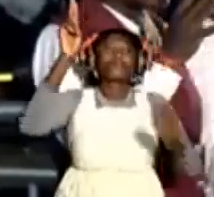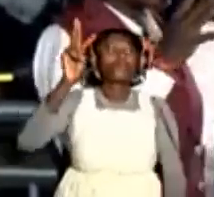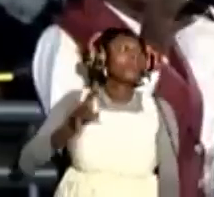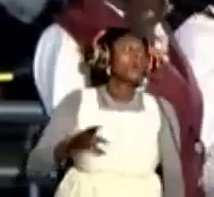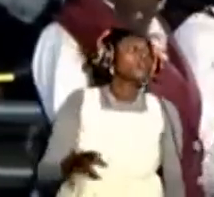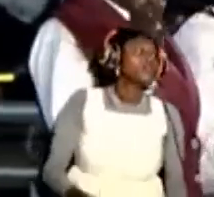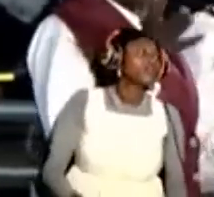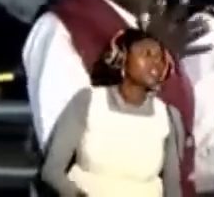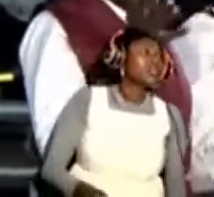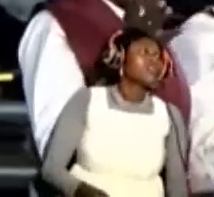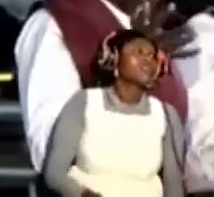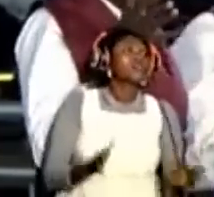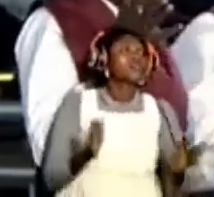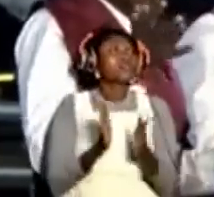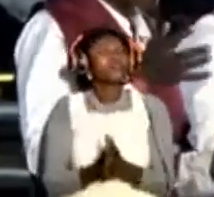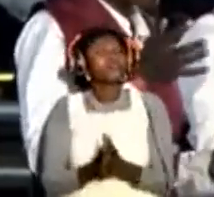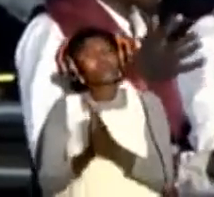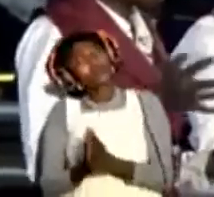sister. Thank you, dear brother.